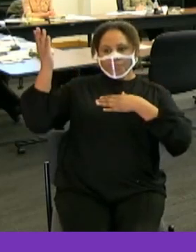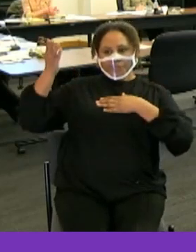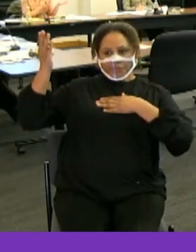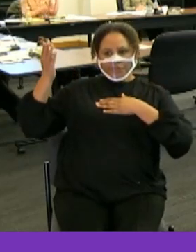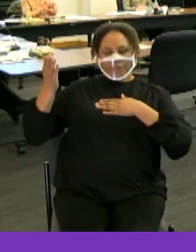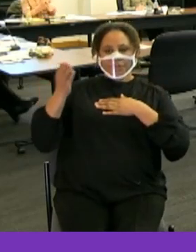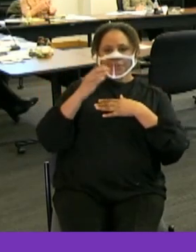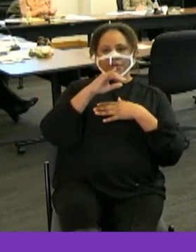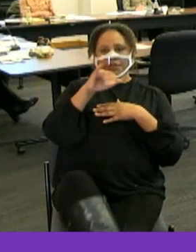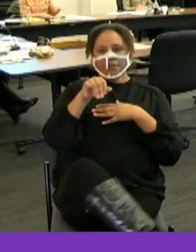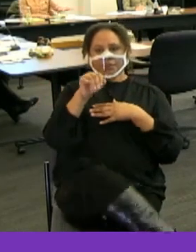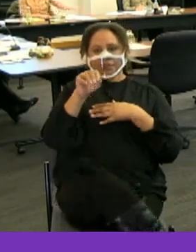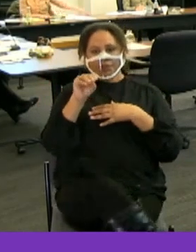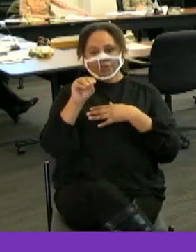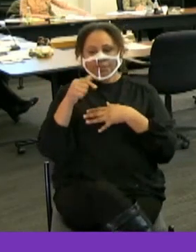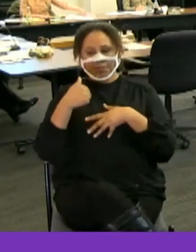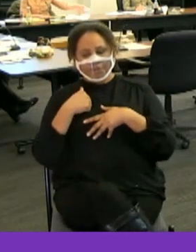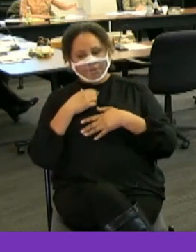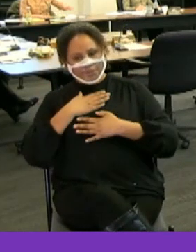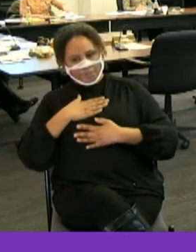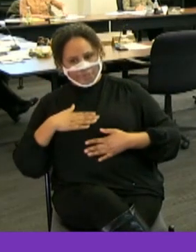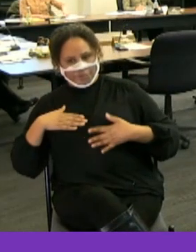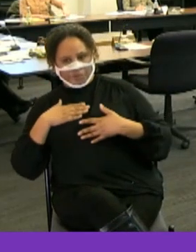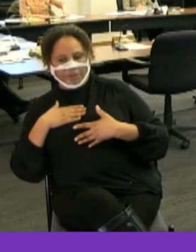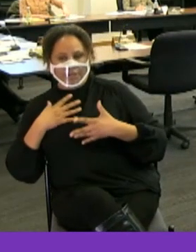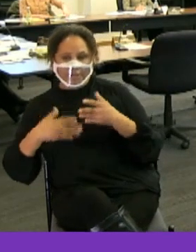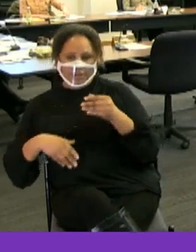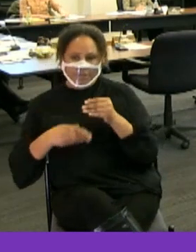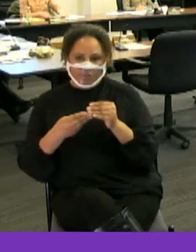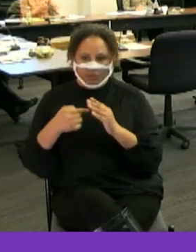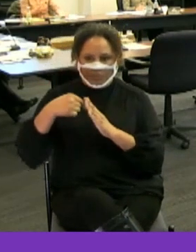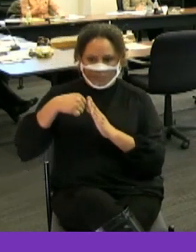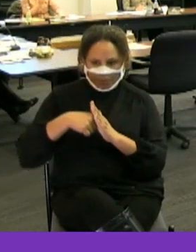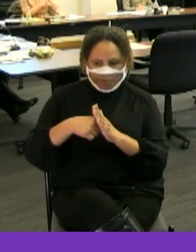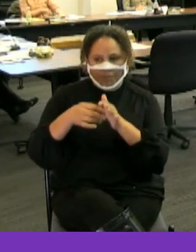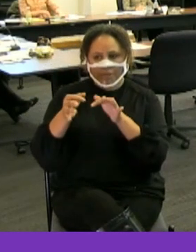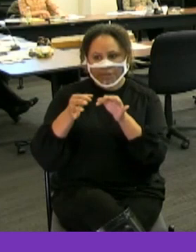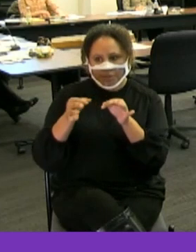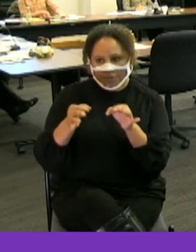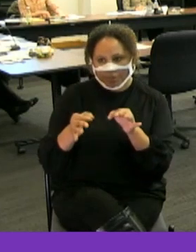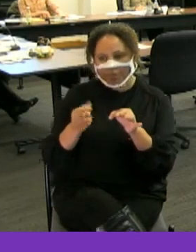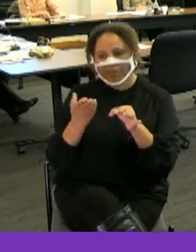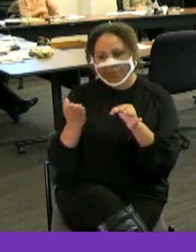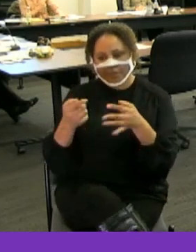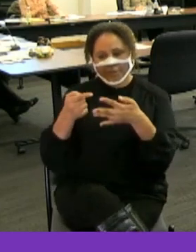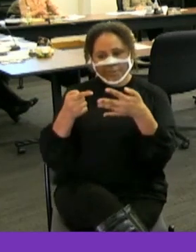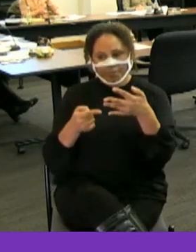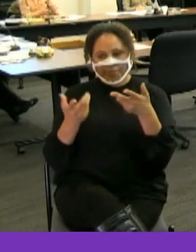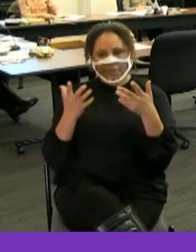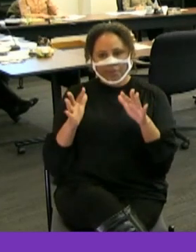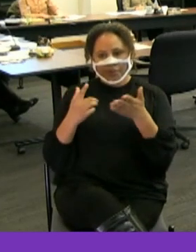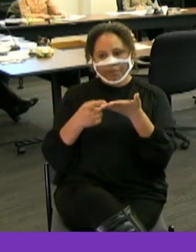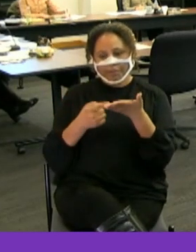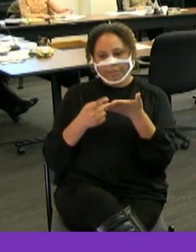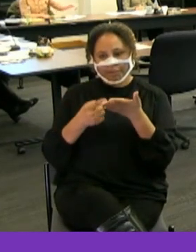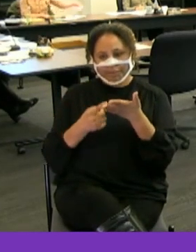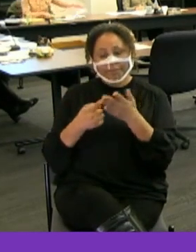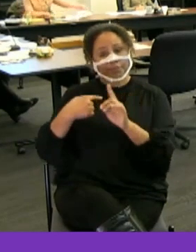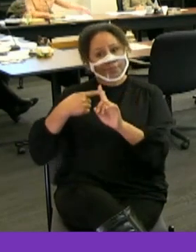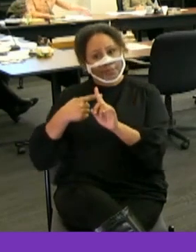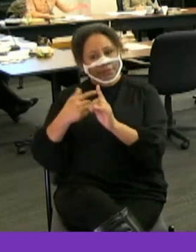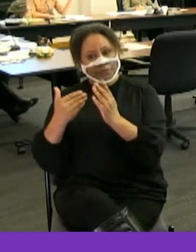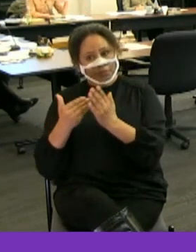appreciate this additional comprehensive overview of things that we have already talked about, as well as new